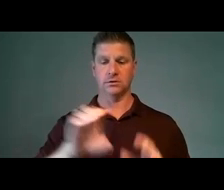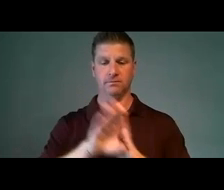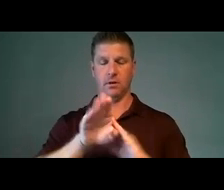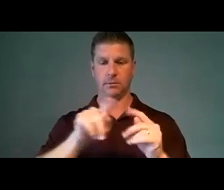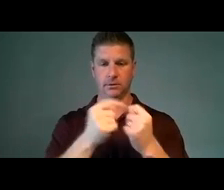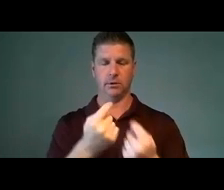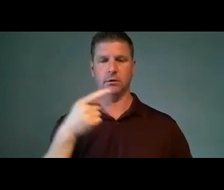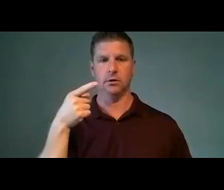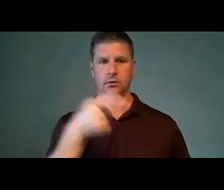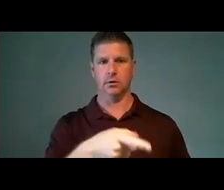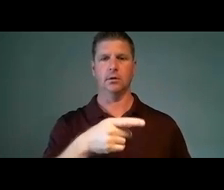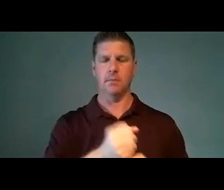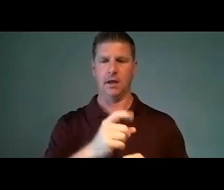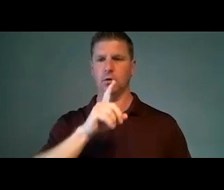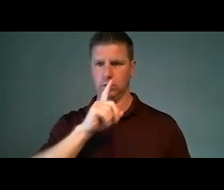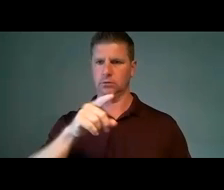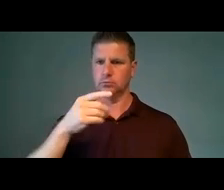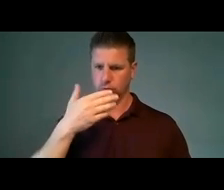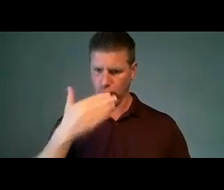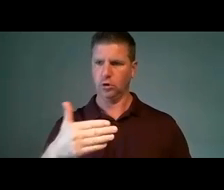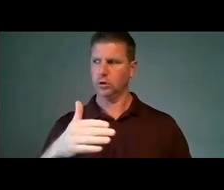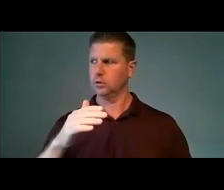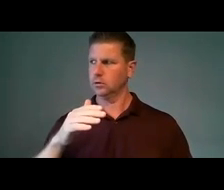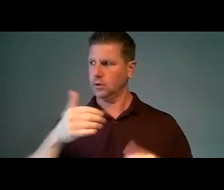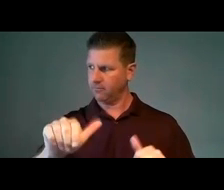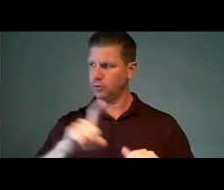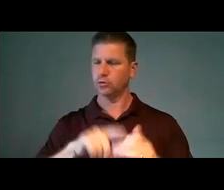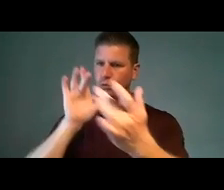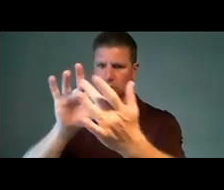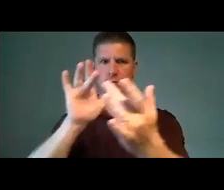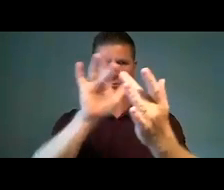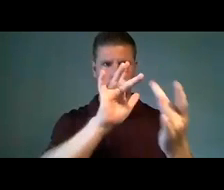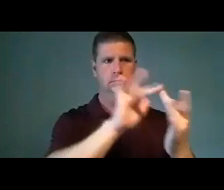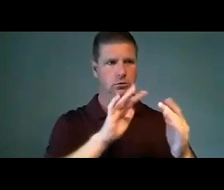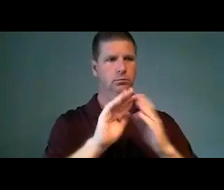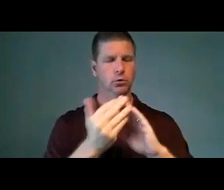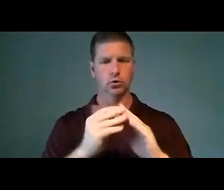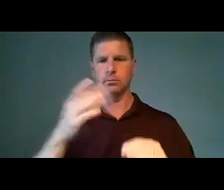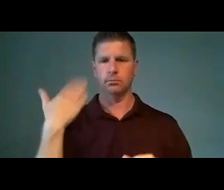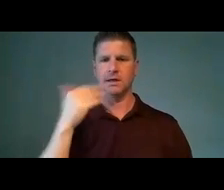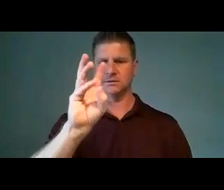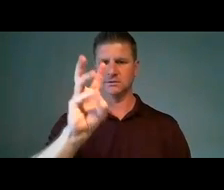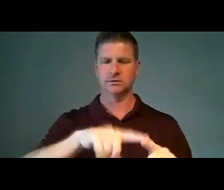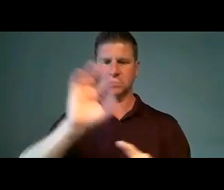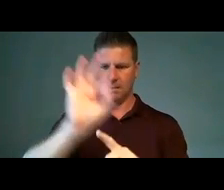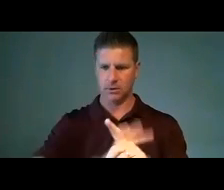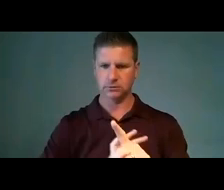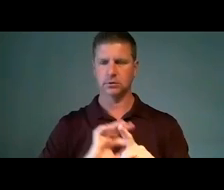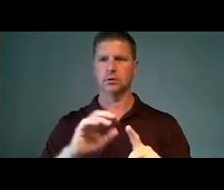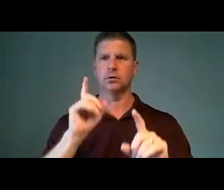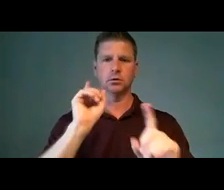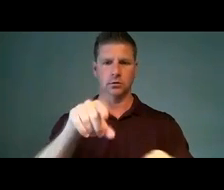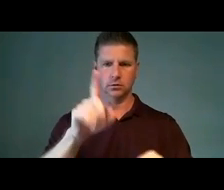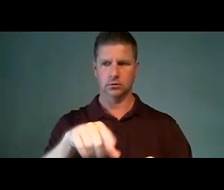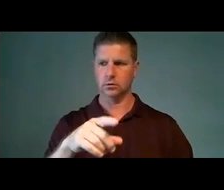made a sincere effort to reach out to the entire community. Over the past 6 to 9 months, they've actually attended no